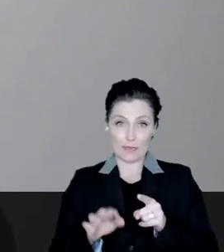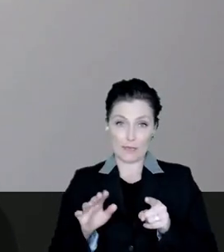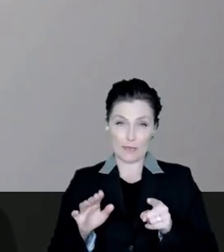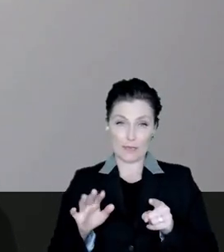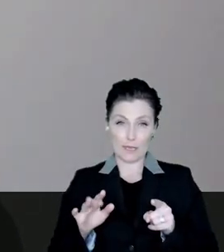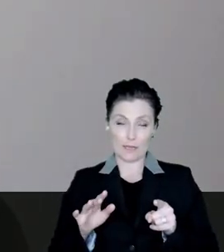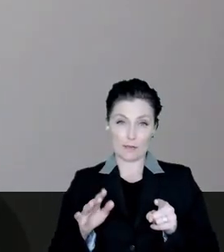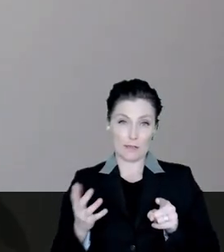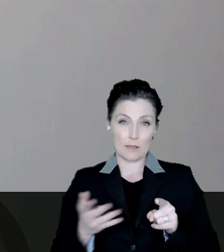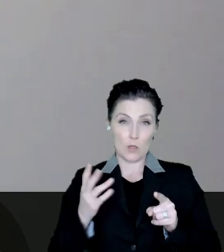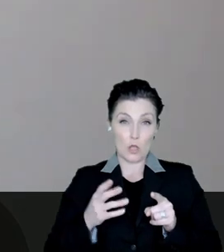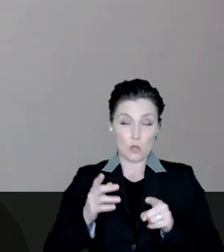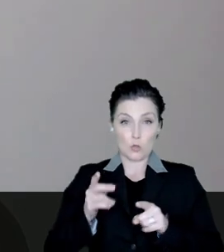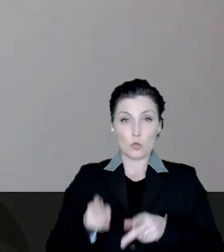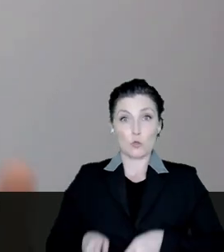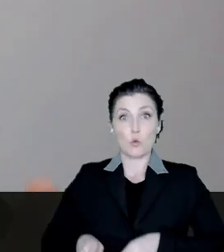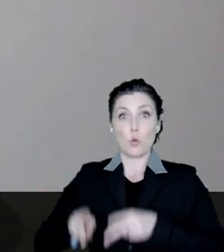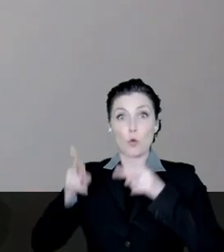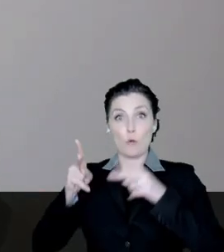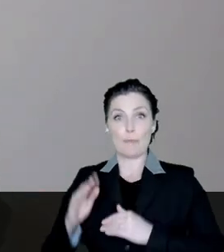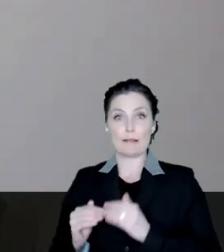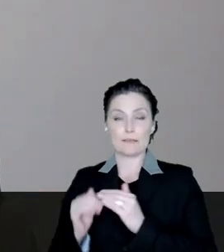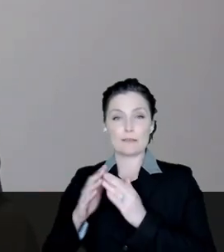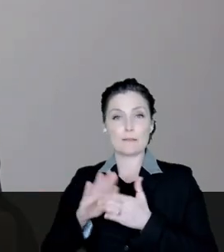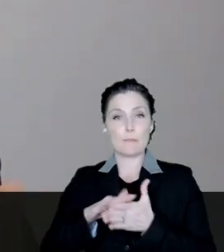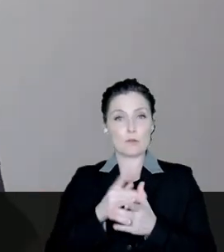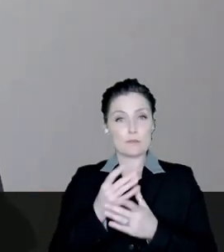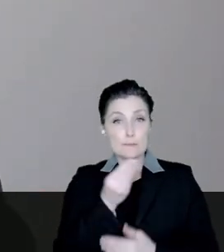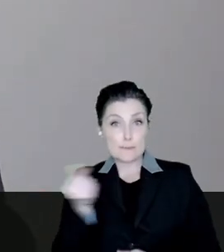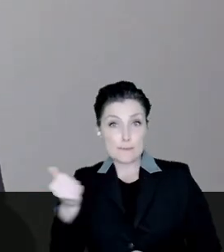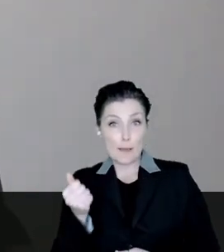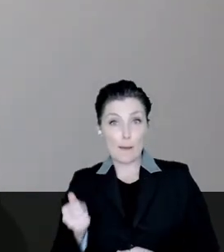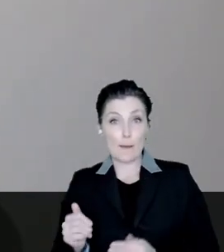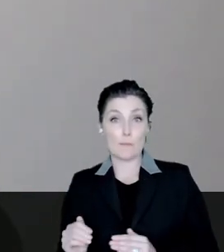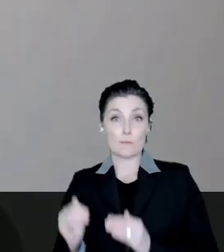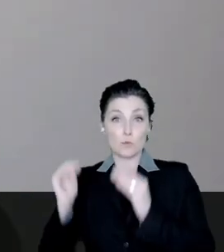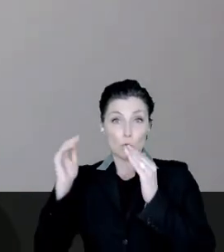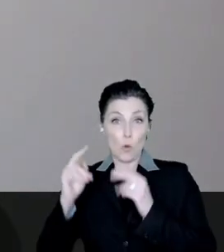tall buildings is there are some tall buildings that I have called in